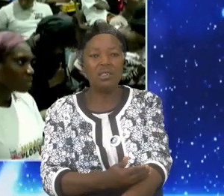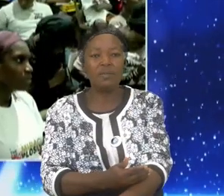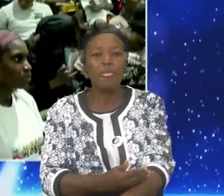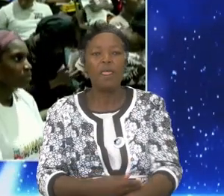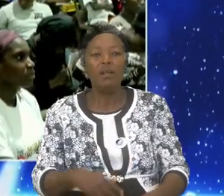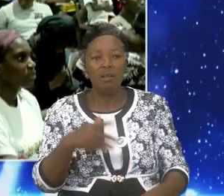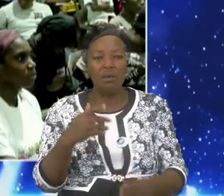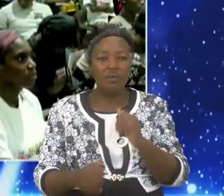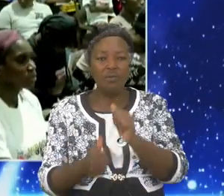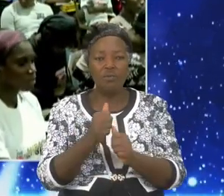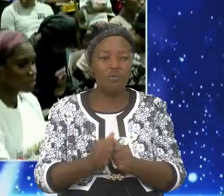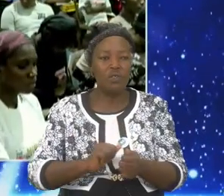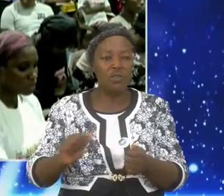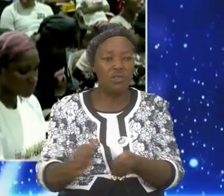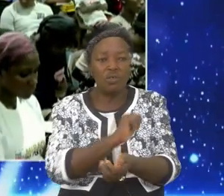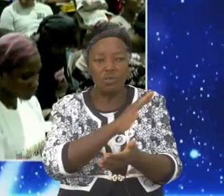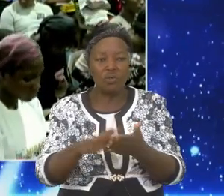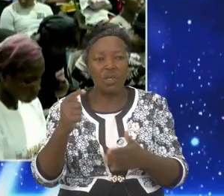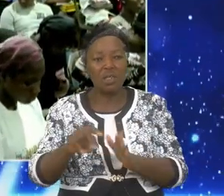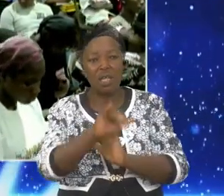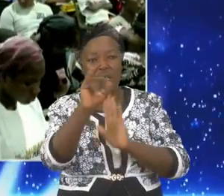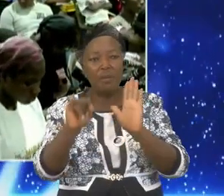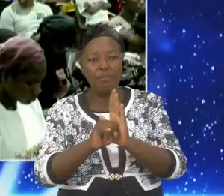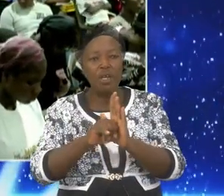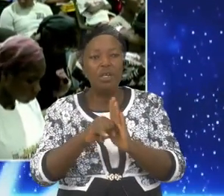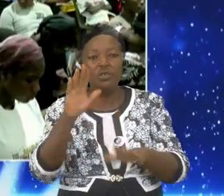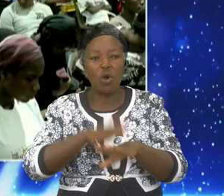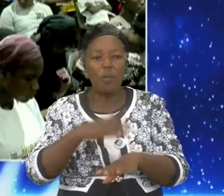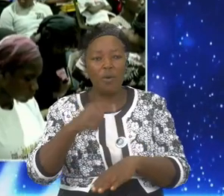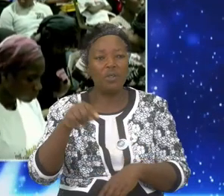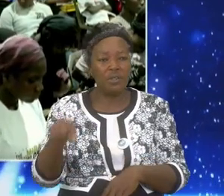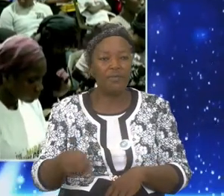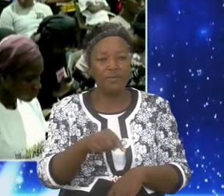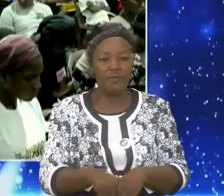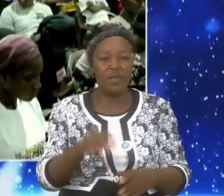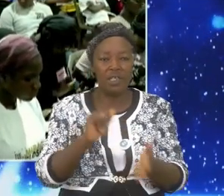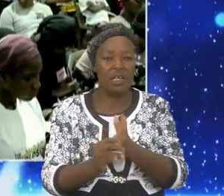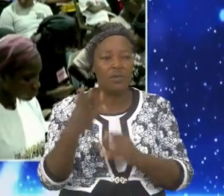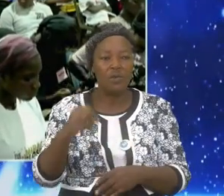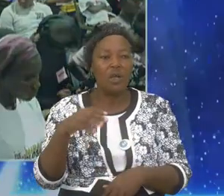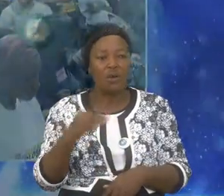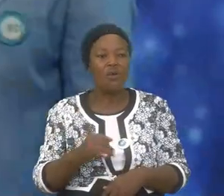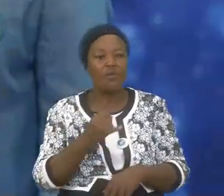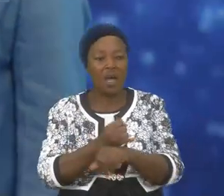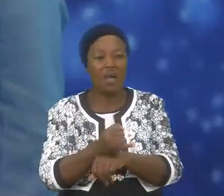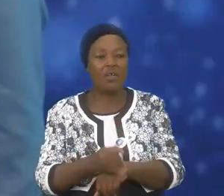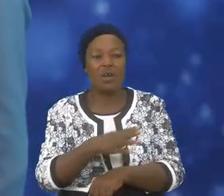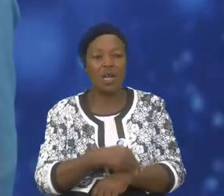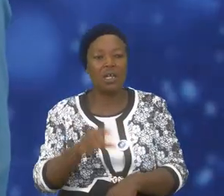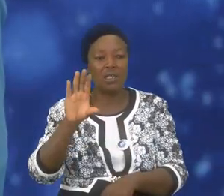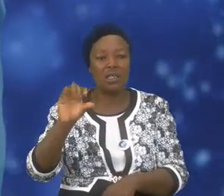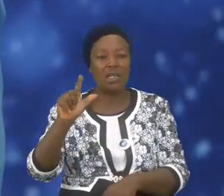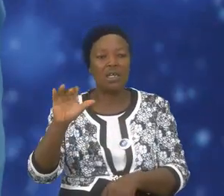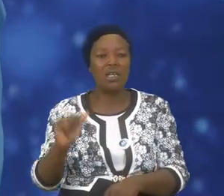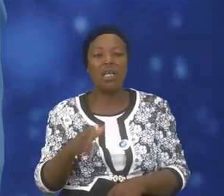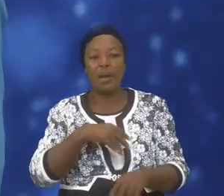and break them in pieces. Verse 35, it says, then well, the iron and